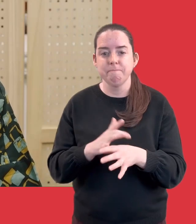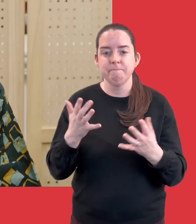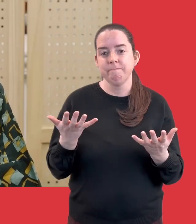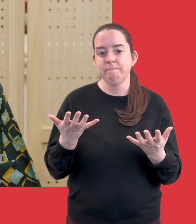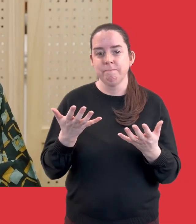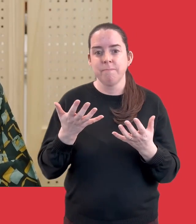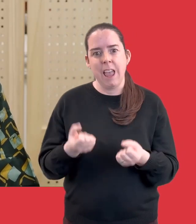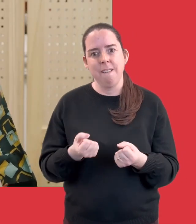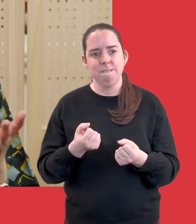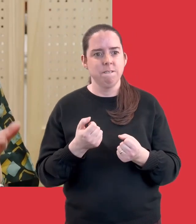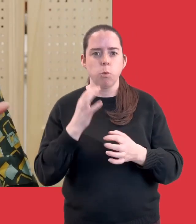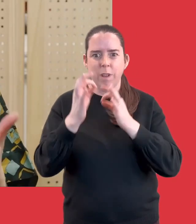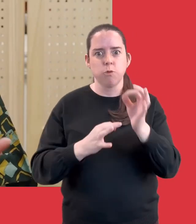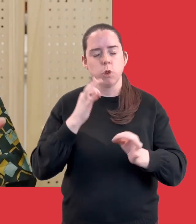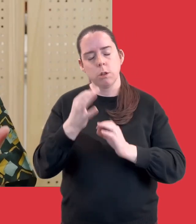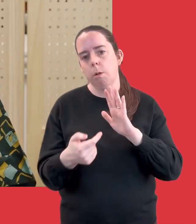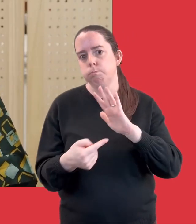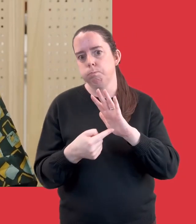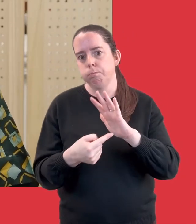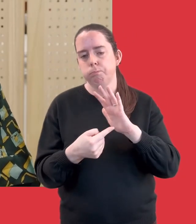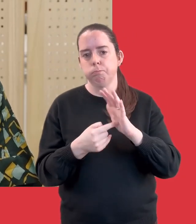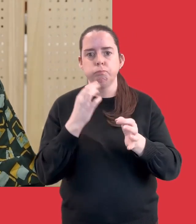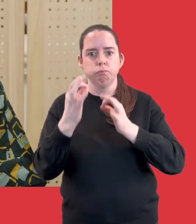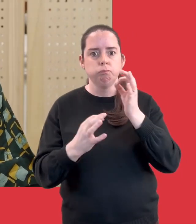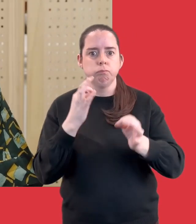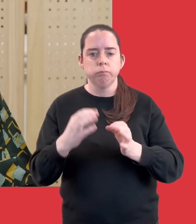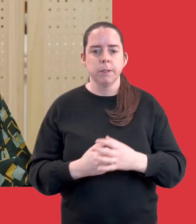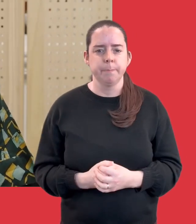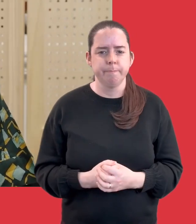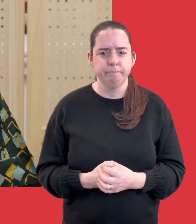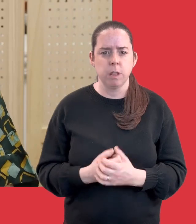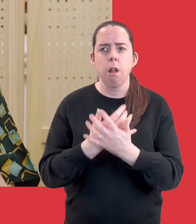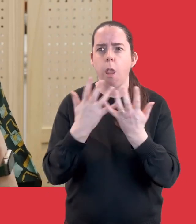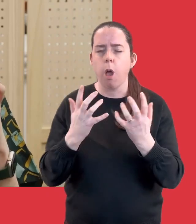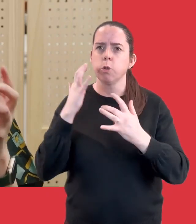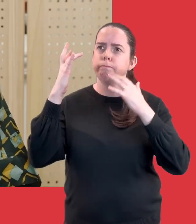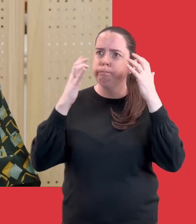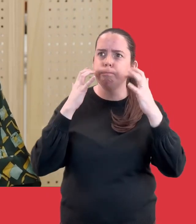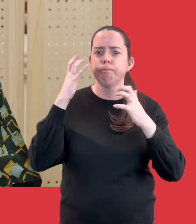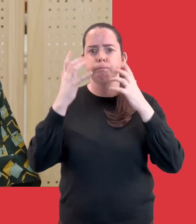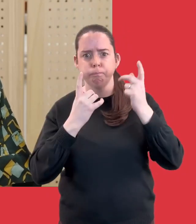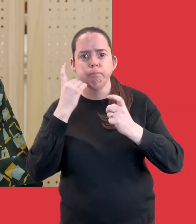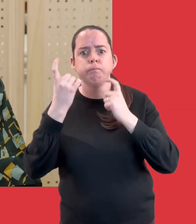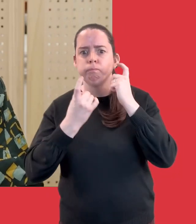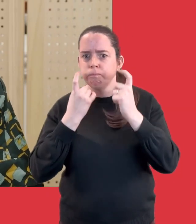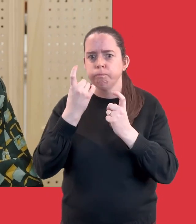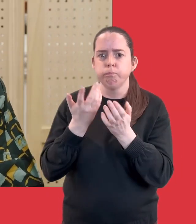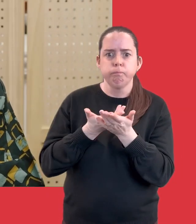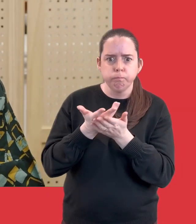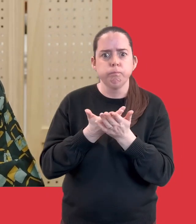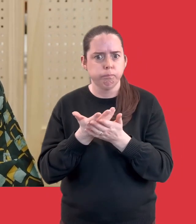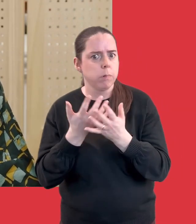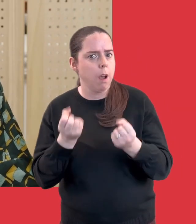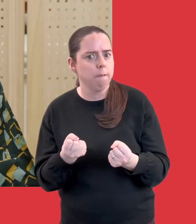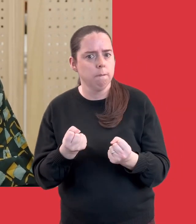play ask these important questions. So there's a huge amount to get your teeth into